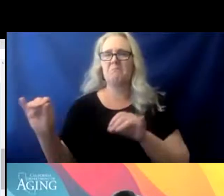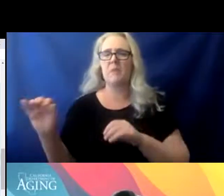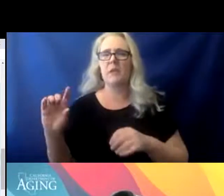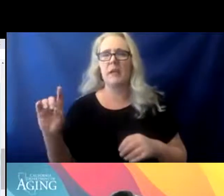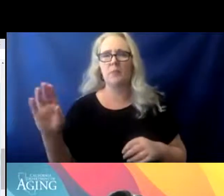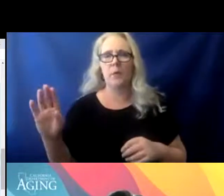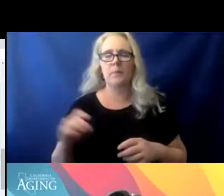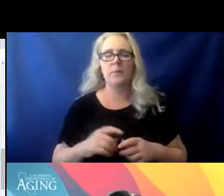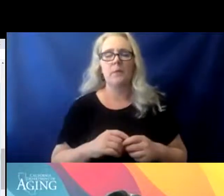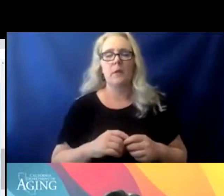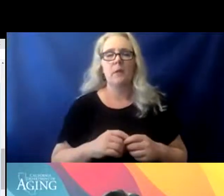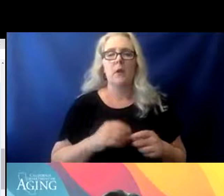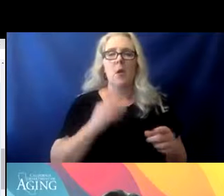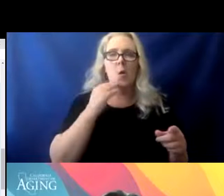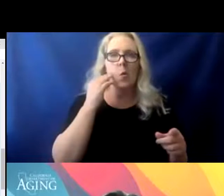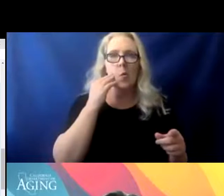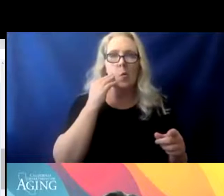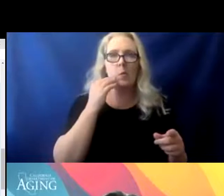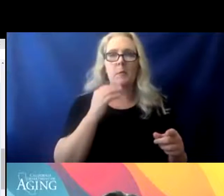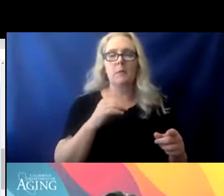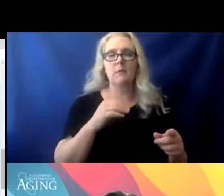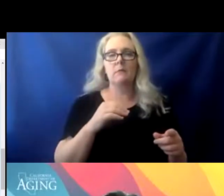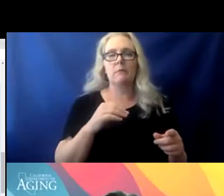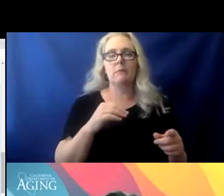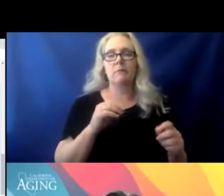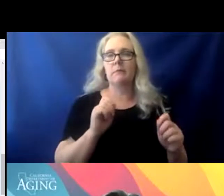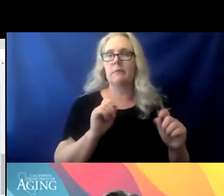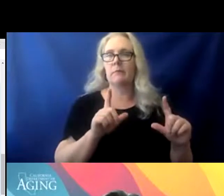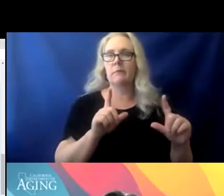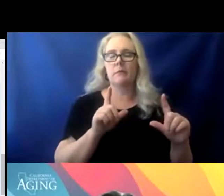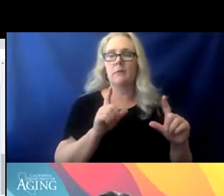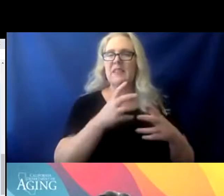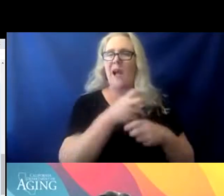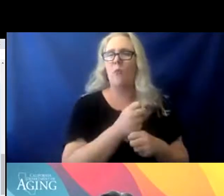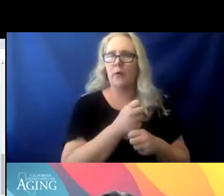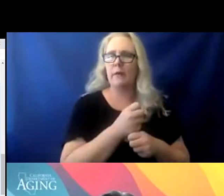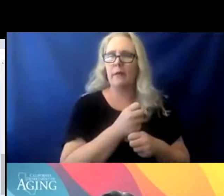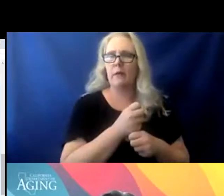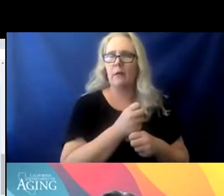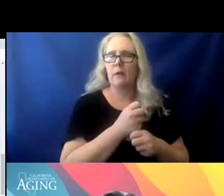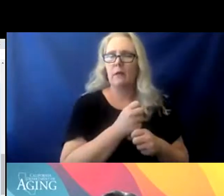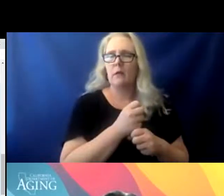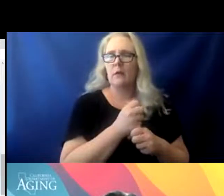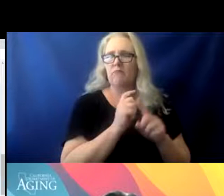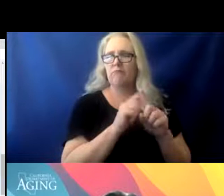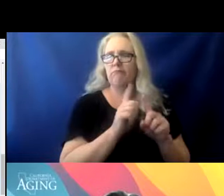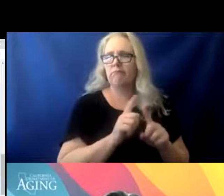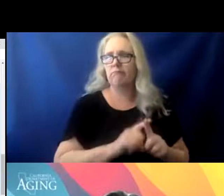where we have kind of a home tab. In this case, it's a snapshot that provides a summary across a variety